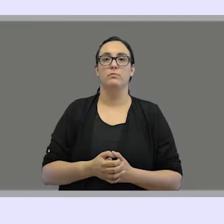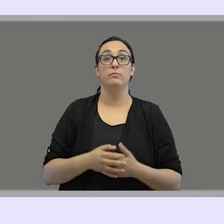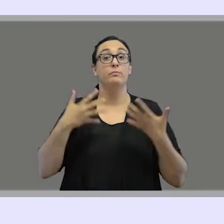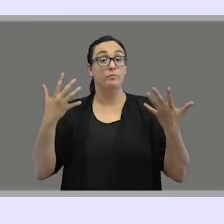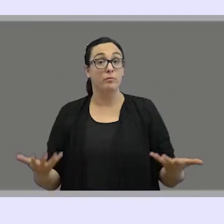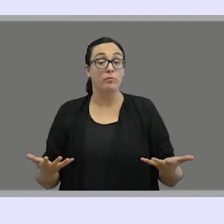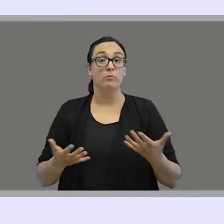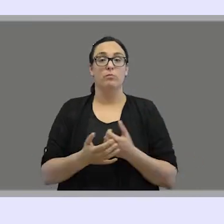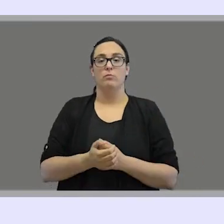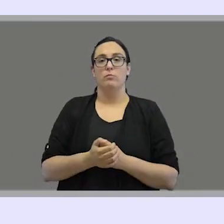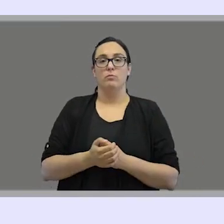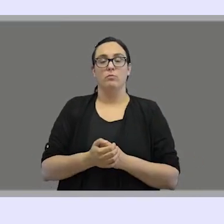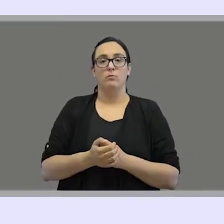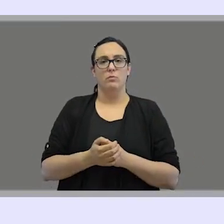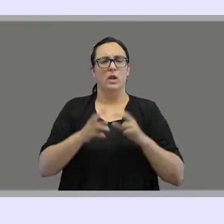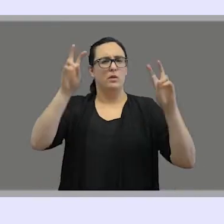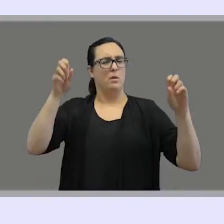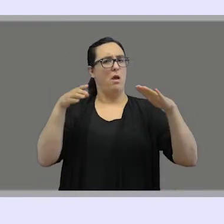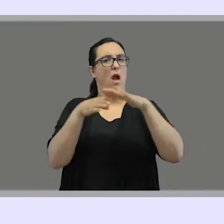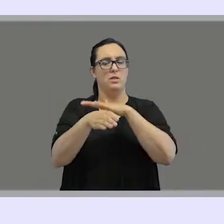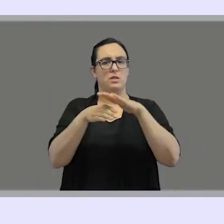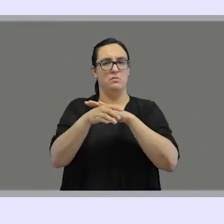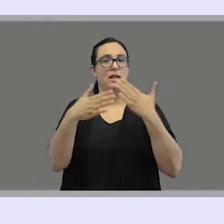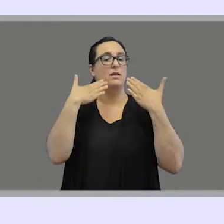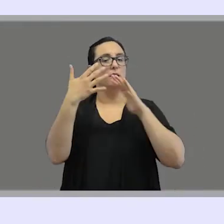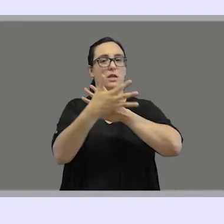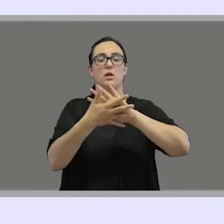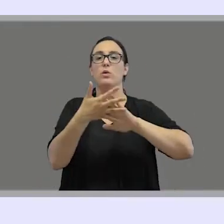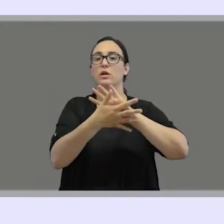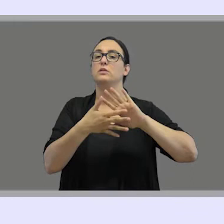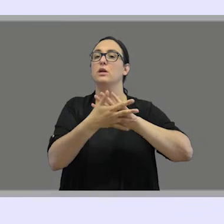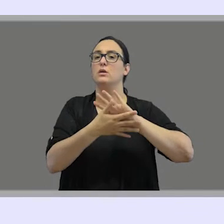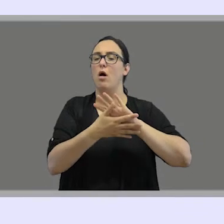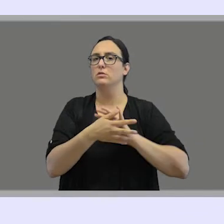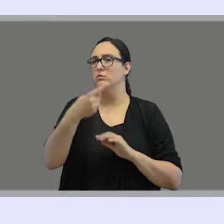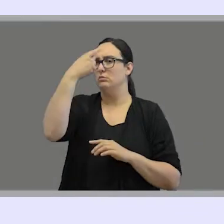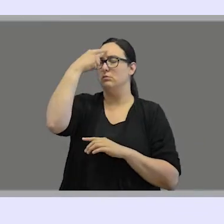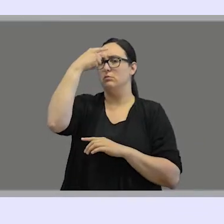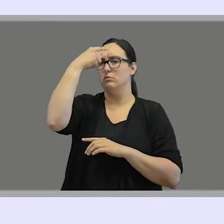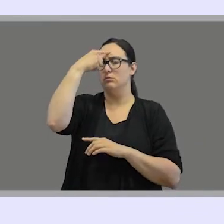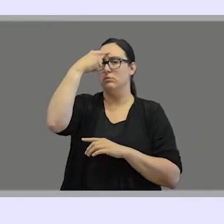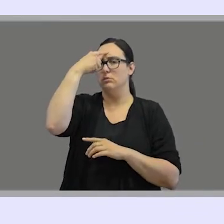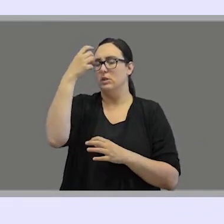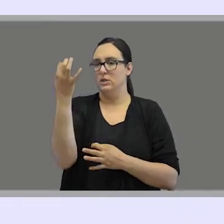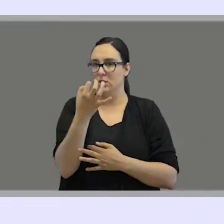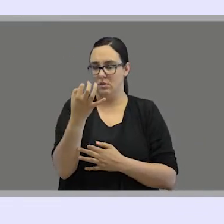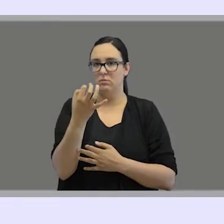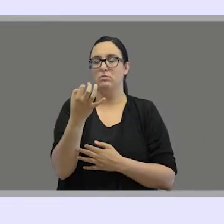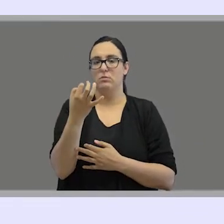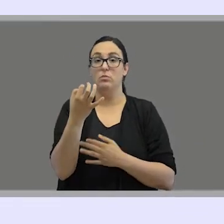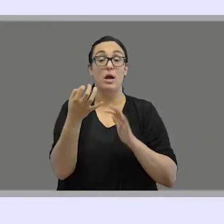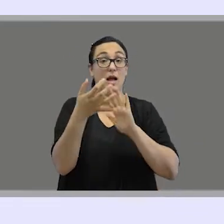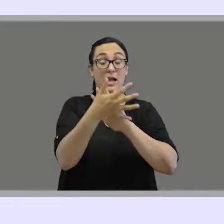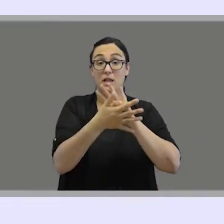So when we talk about accessibility using sign language, we have to bear in mind that there are different sign